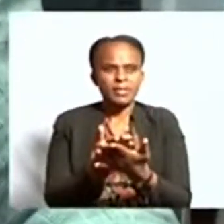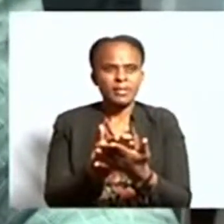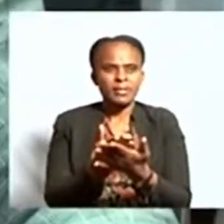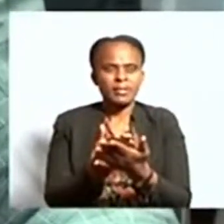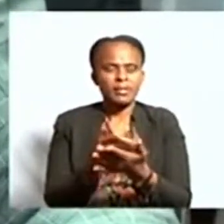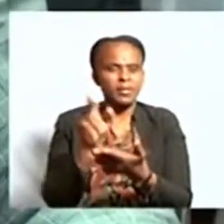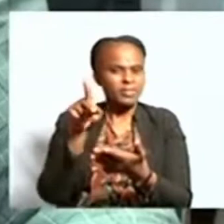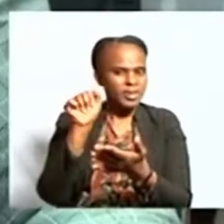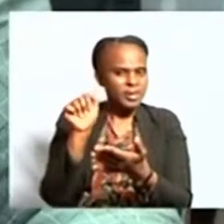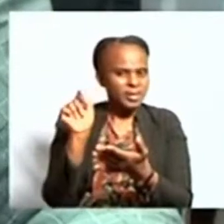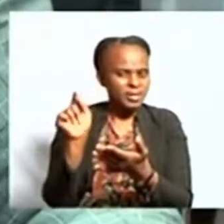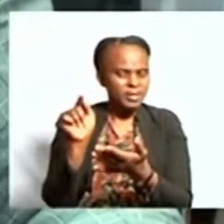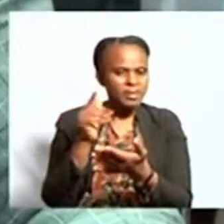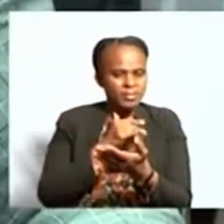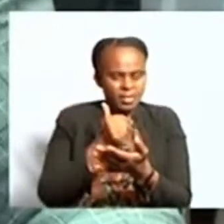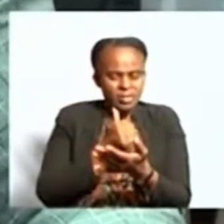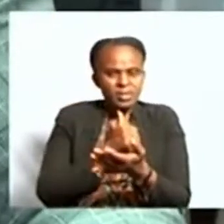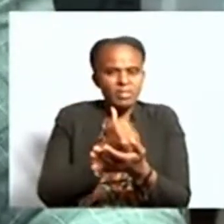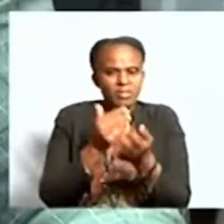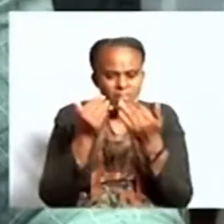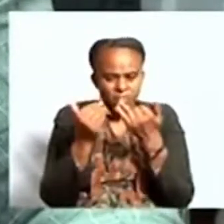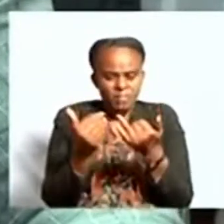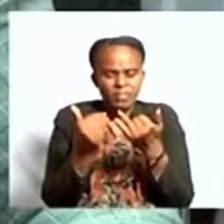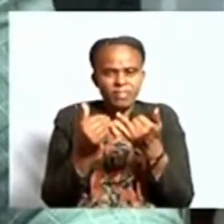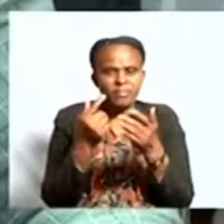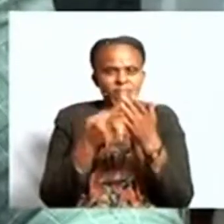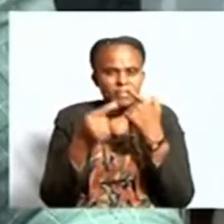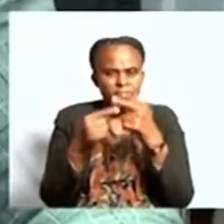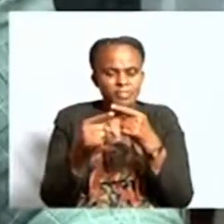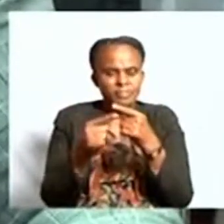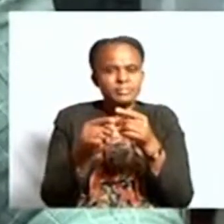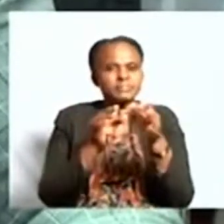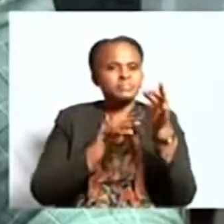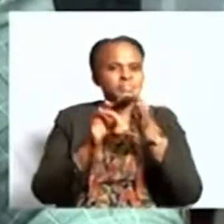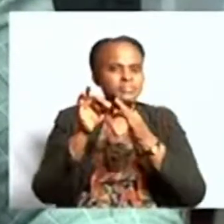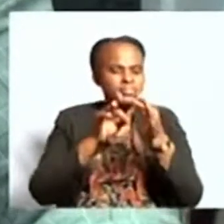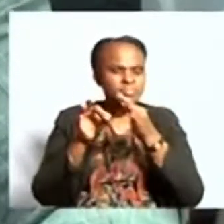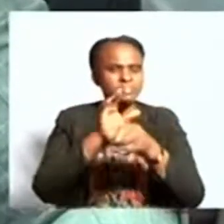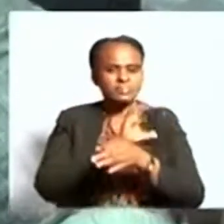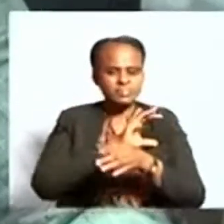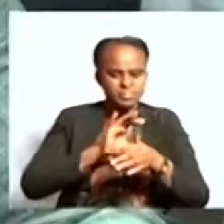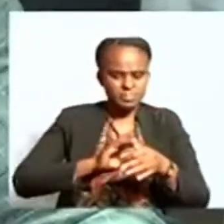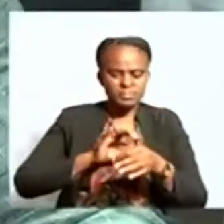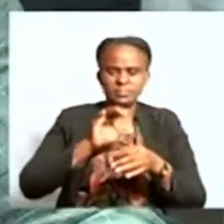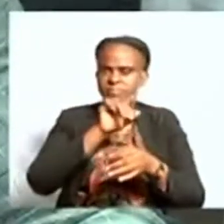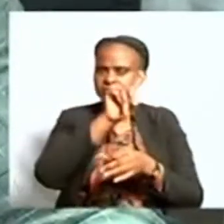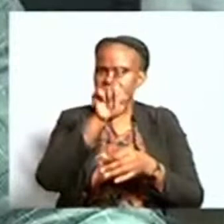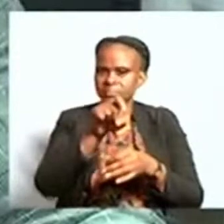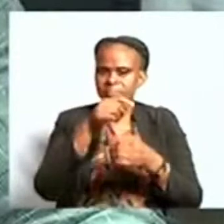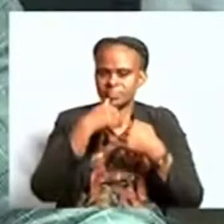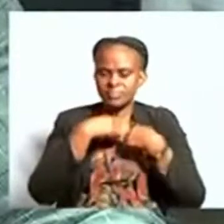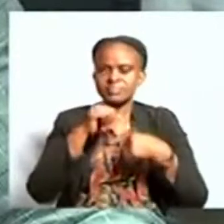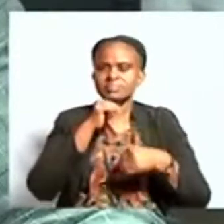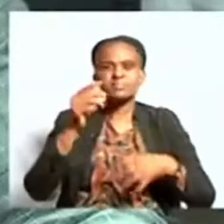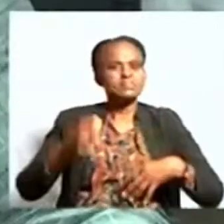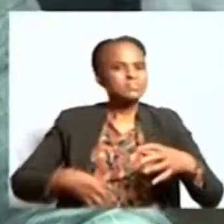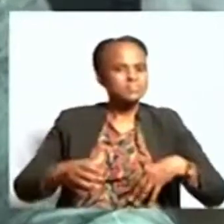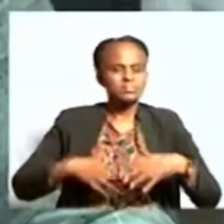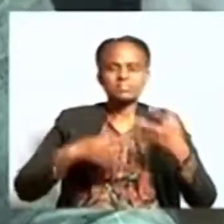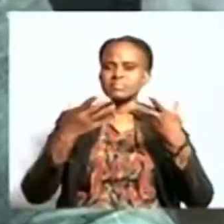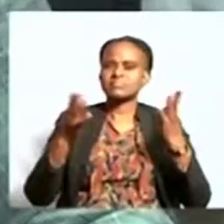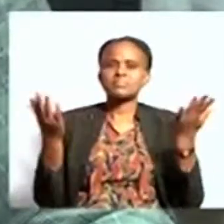controlling officer, I quote, on the current status, it states, the company in question has not complained of a